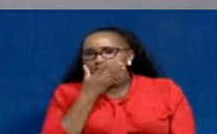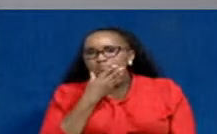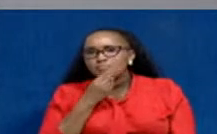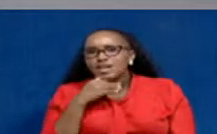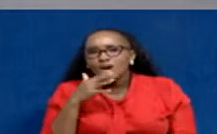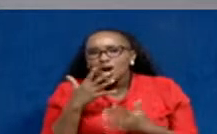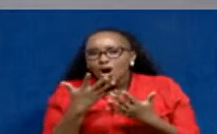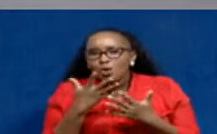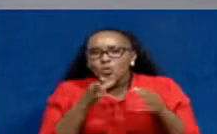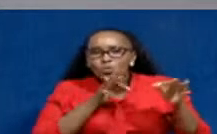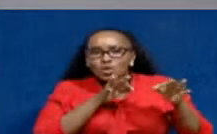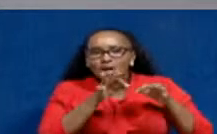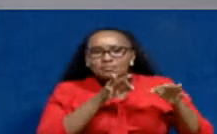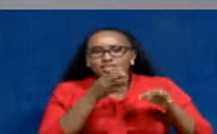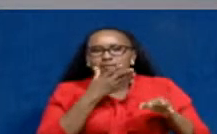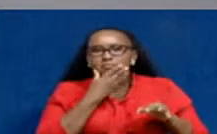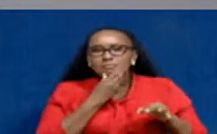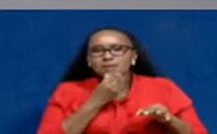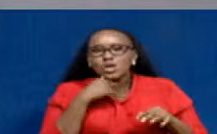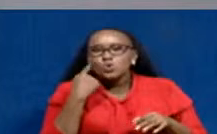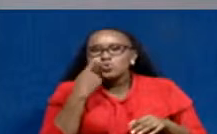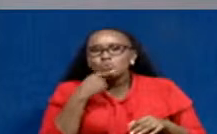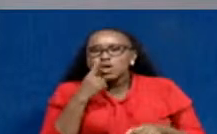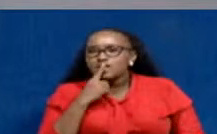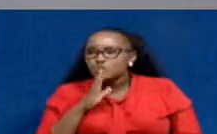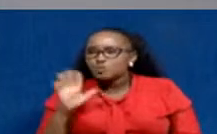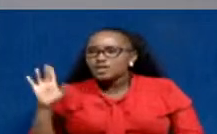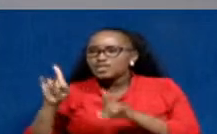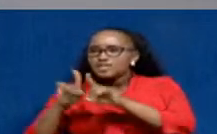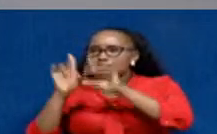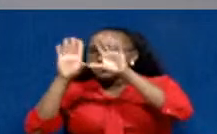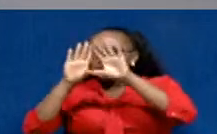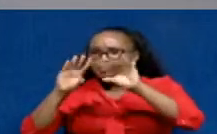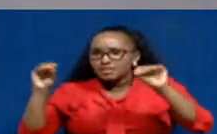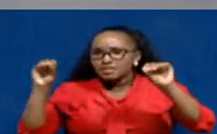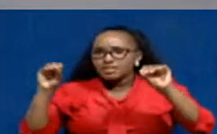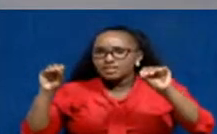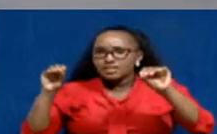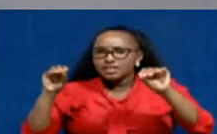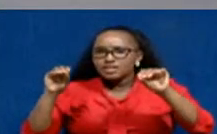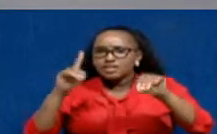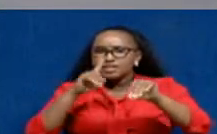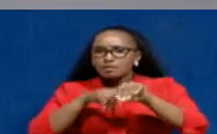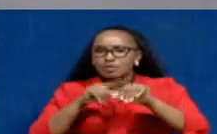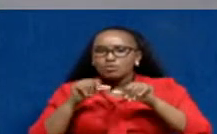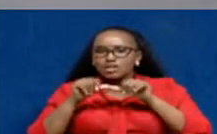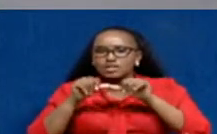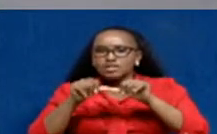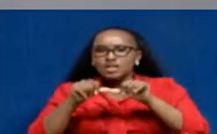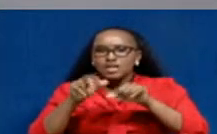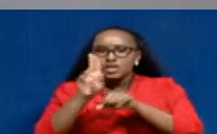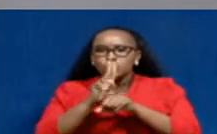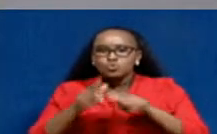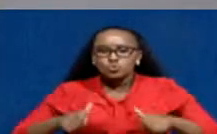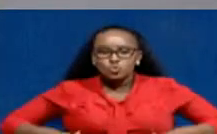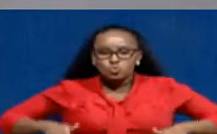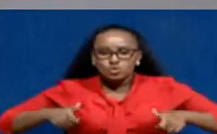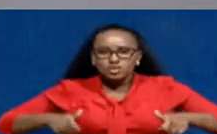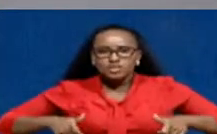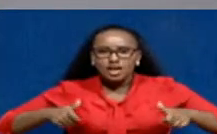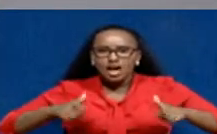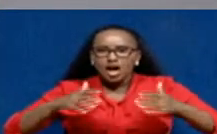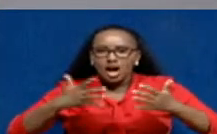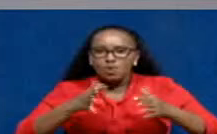How do you measure a man who was sworn in as president in a wheelchair? How do you measure a